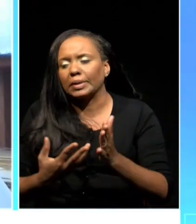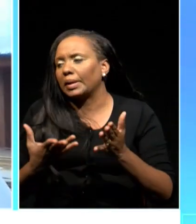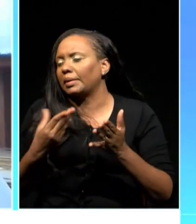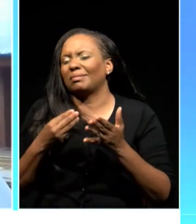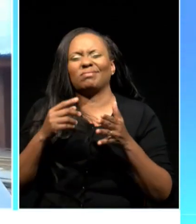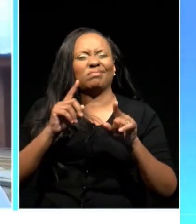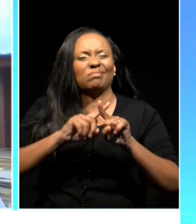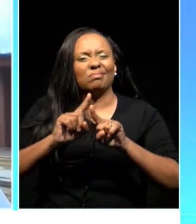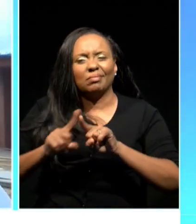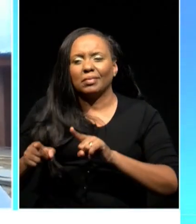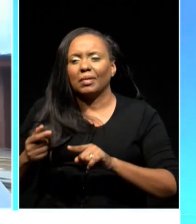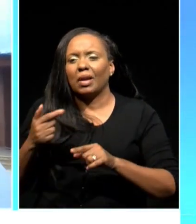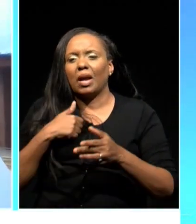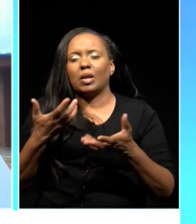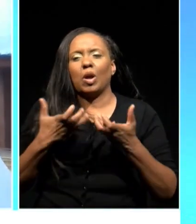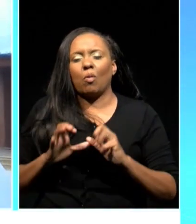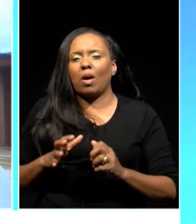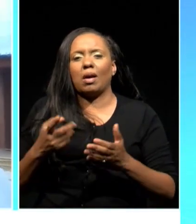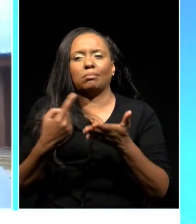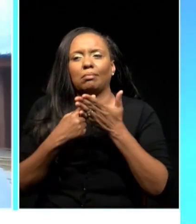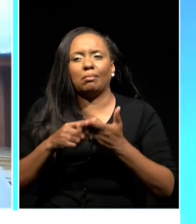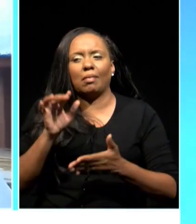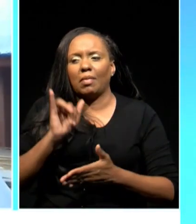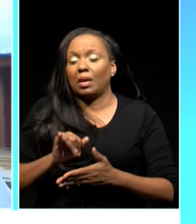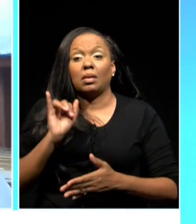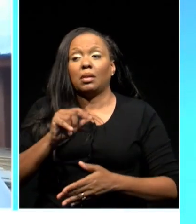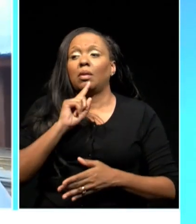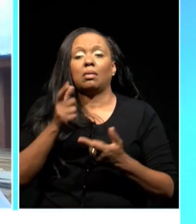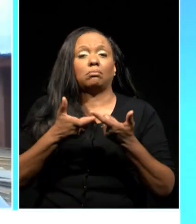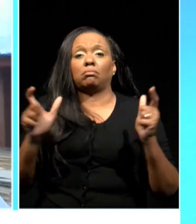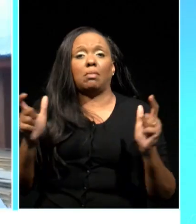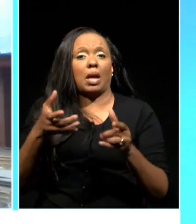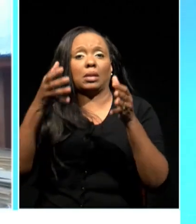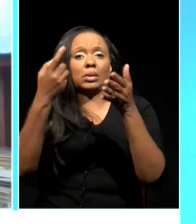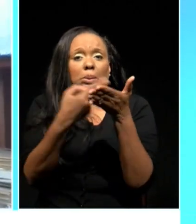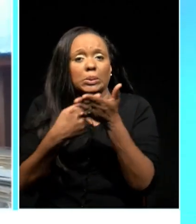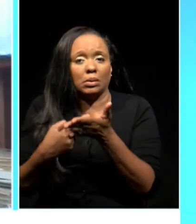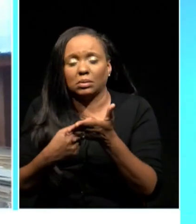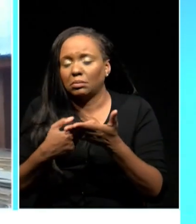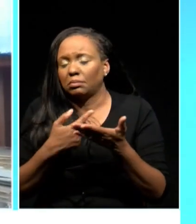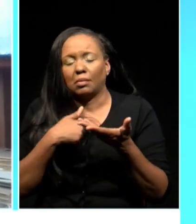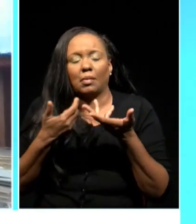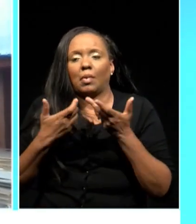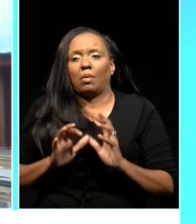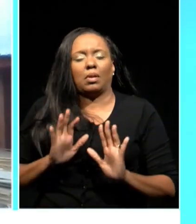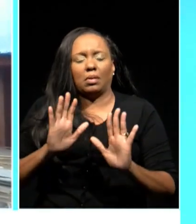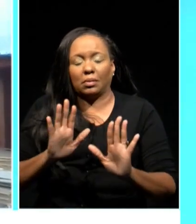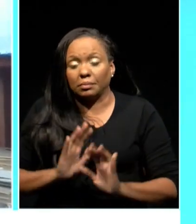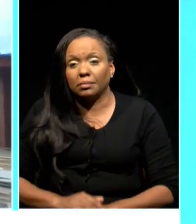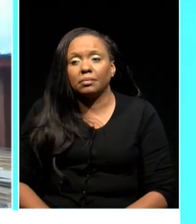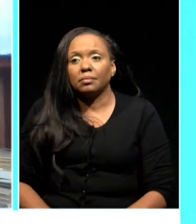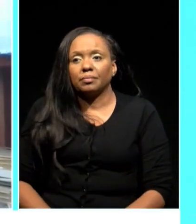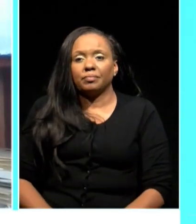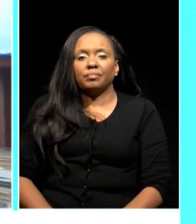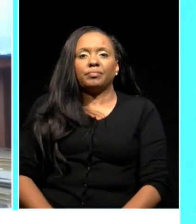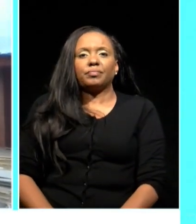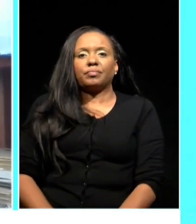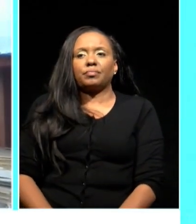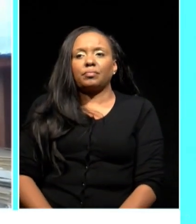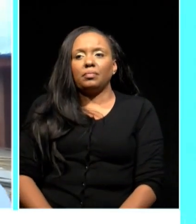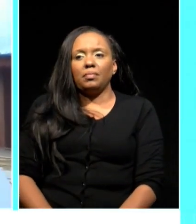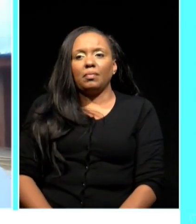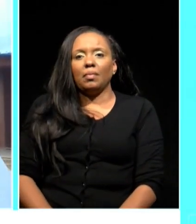on and so forth. So that is a big discussion in itself. And I really think that the question that you posed